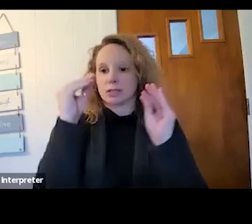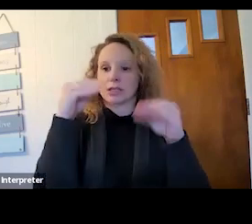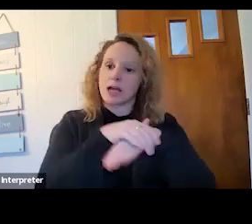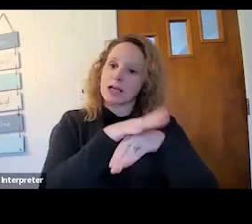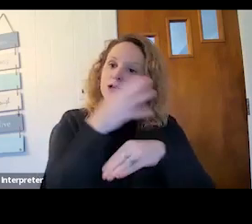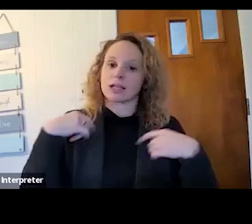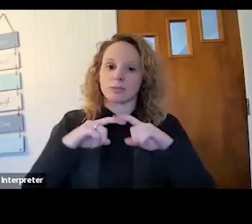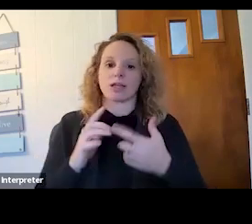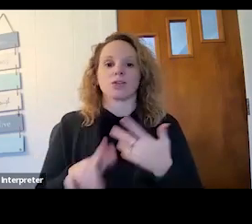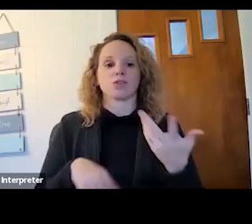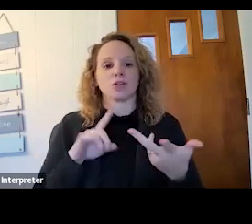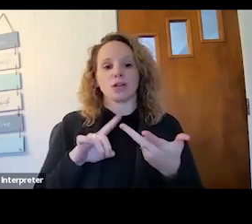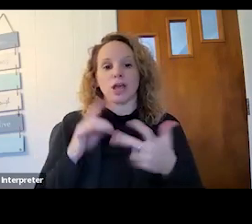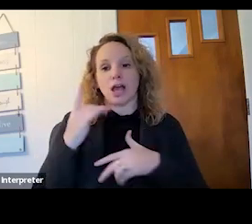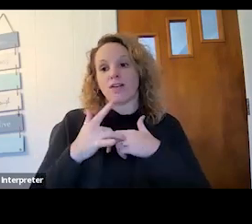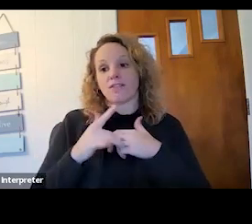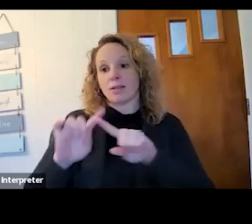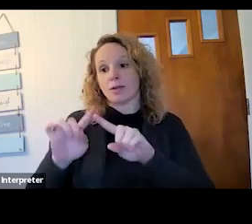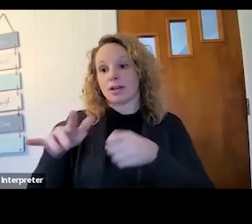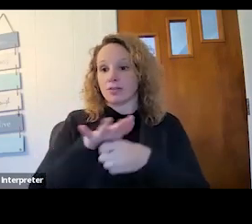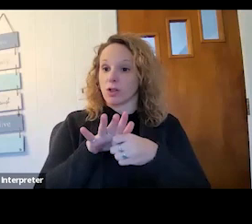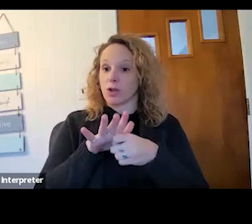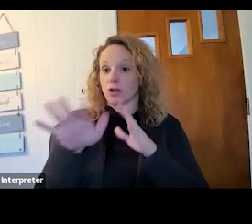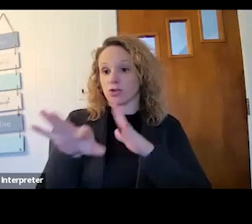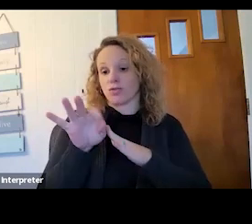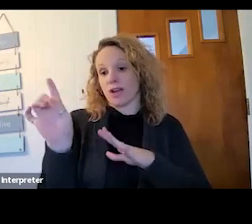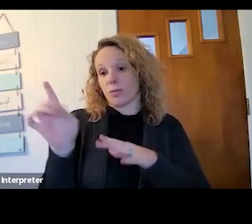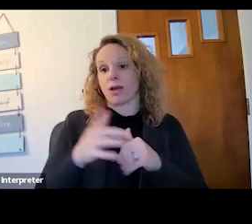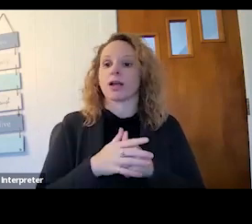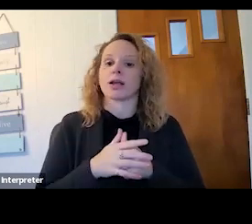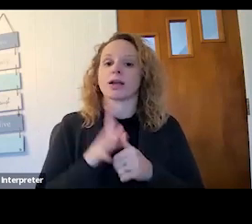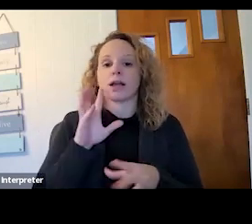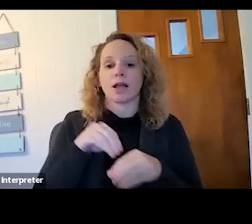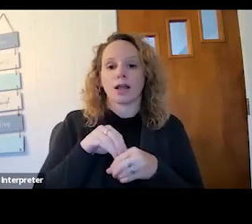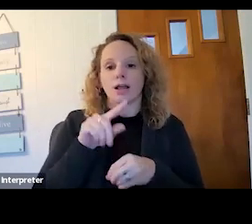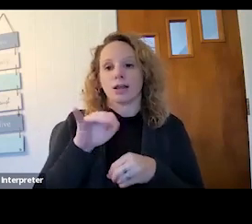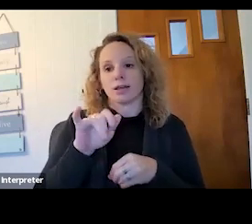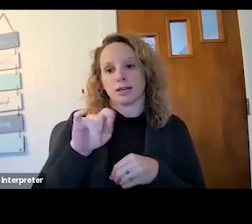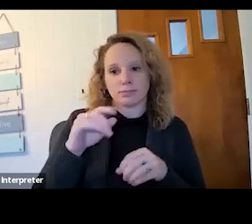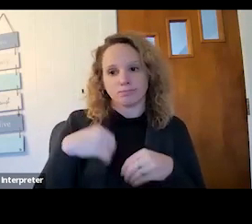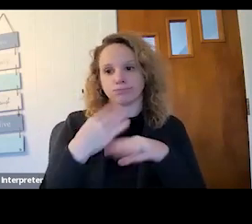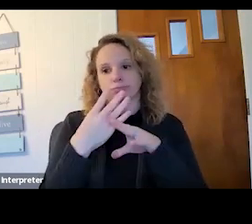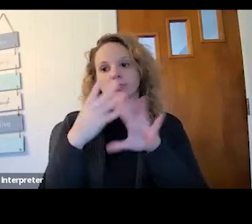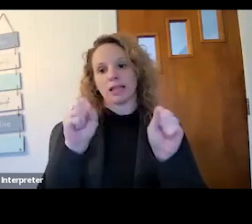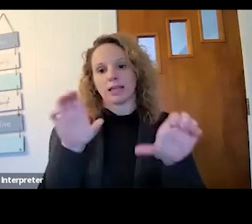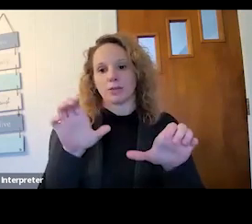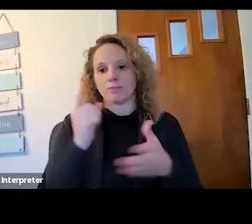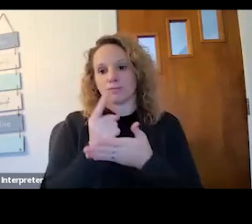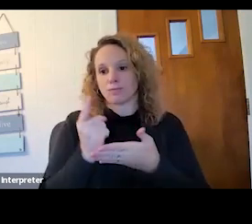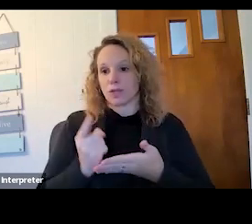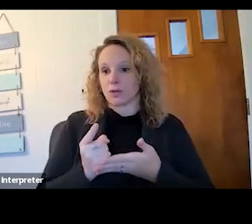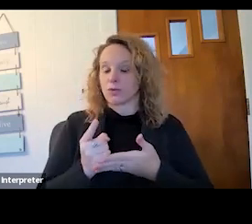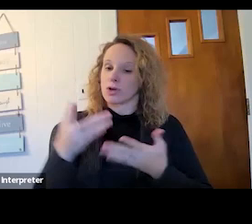in Spanish. They're available at various locations in Miami-Dade County, including telehealth. And each week provides